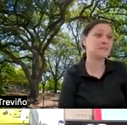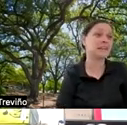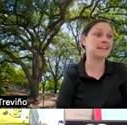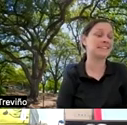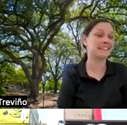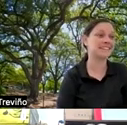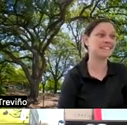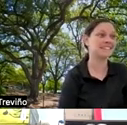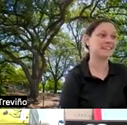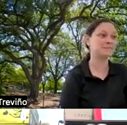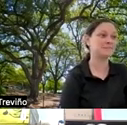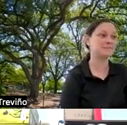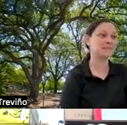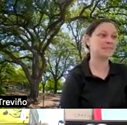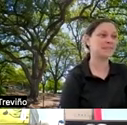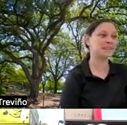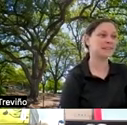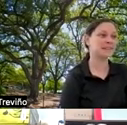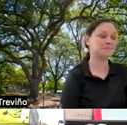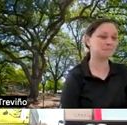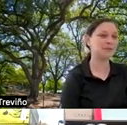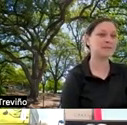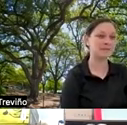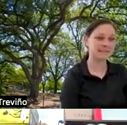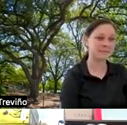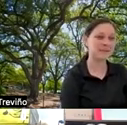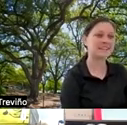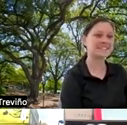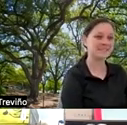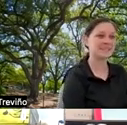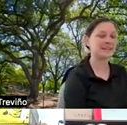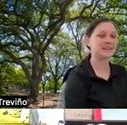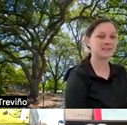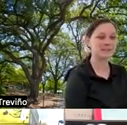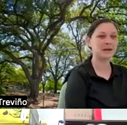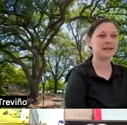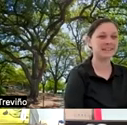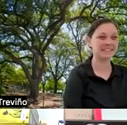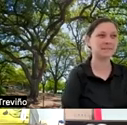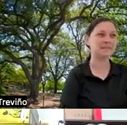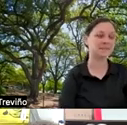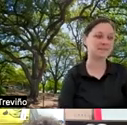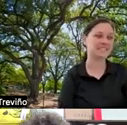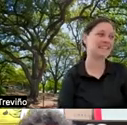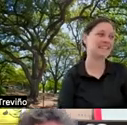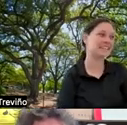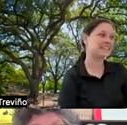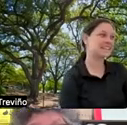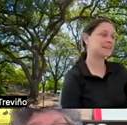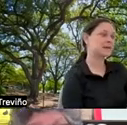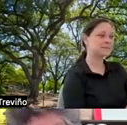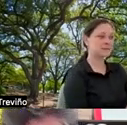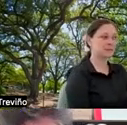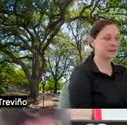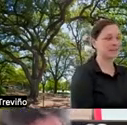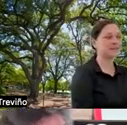cultivate a plan that that can ultimately bring us to a good spot, right? Some of the folks